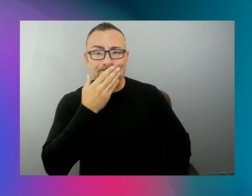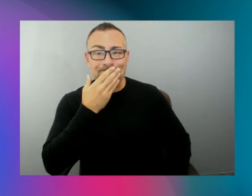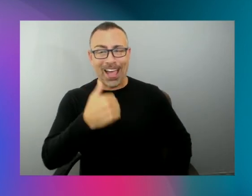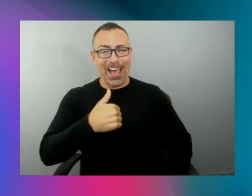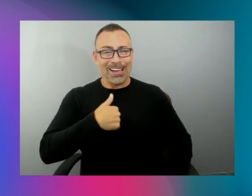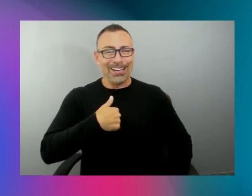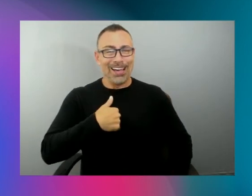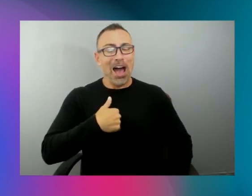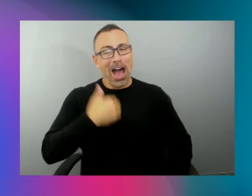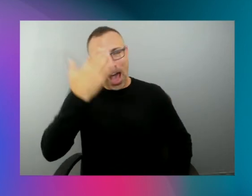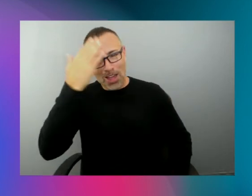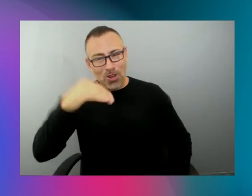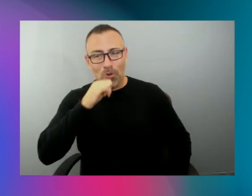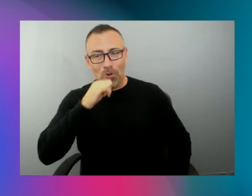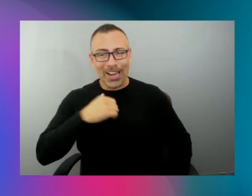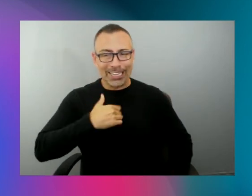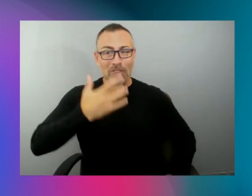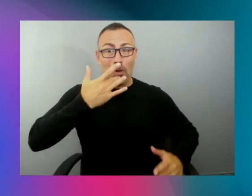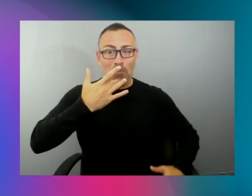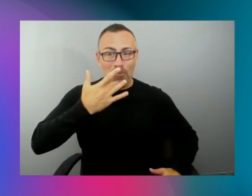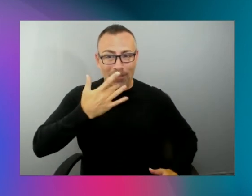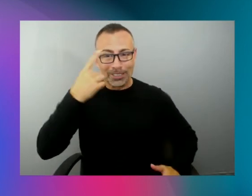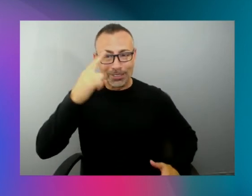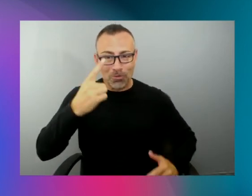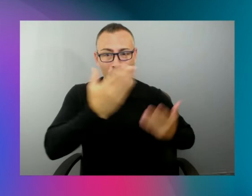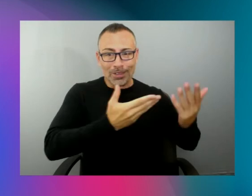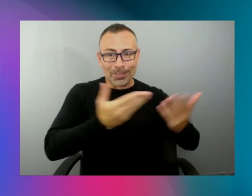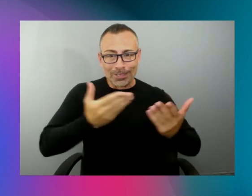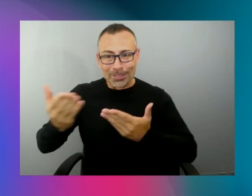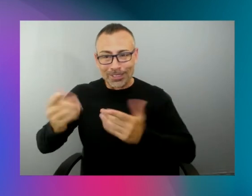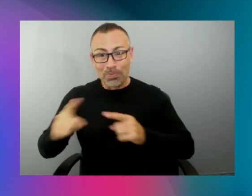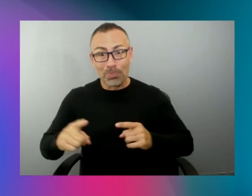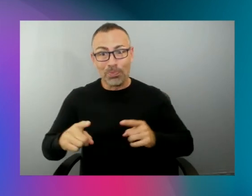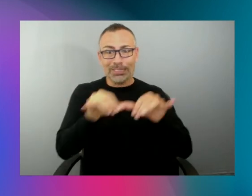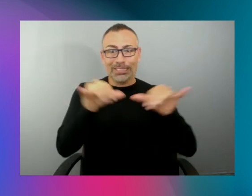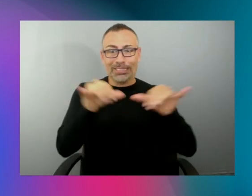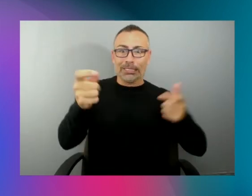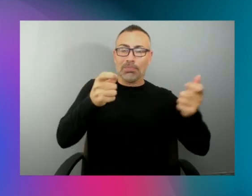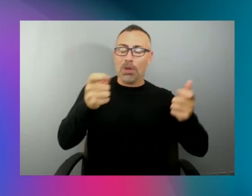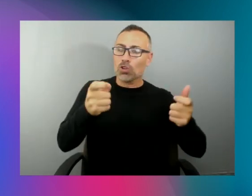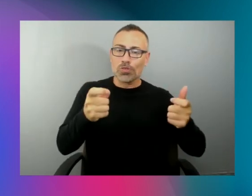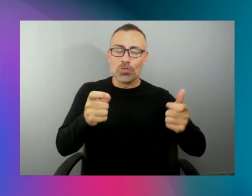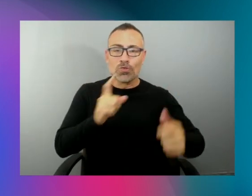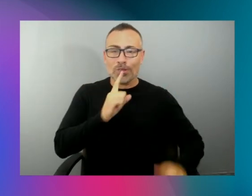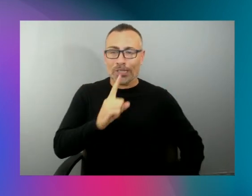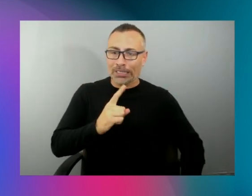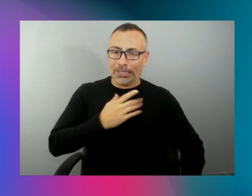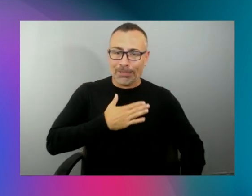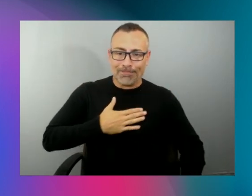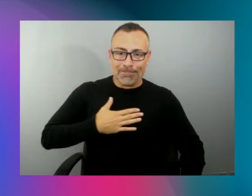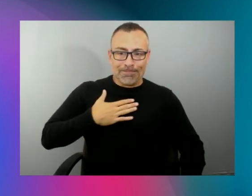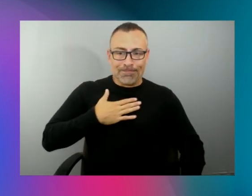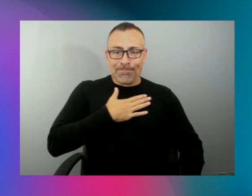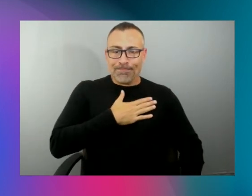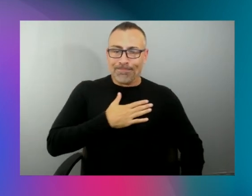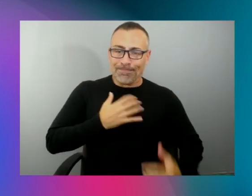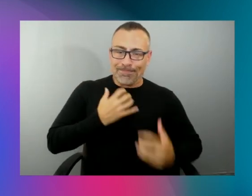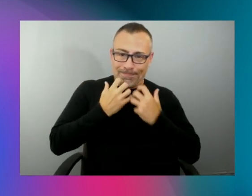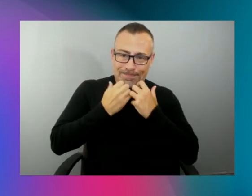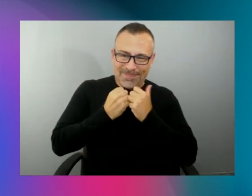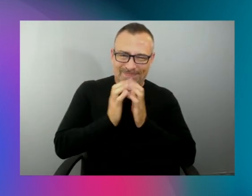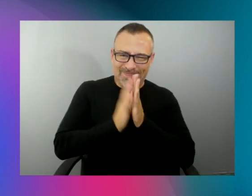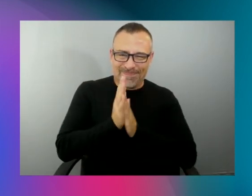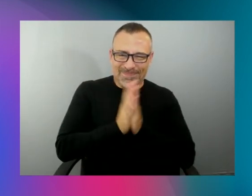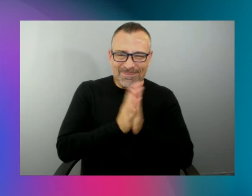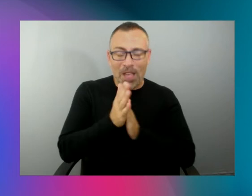favorite service, but Systems Manager is high up on the list for me. I've always loved Systems, and it's, like you said, such an expansive,